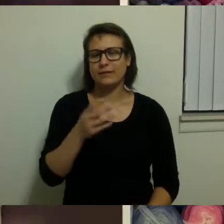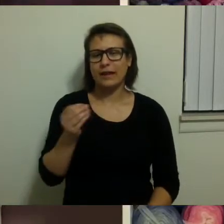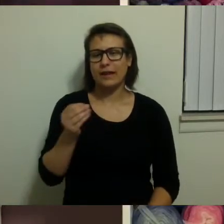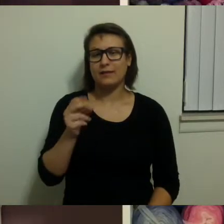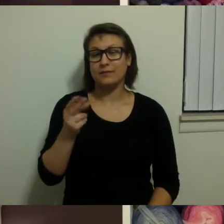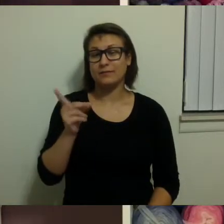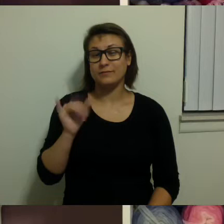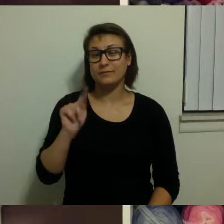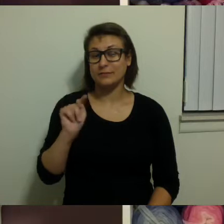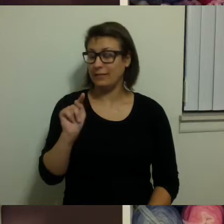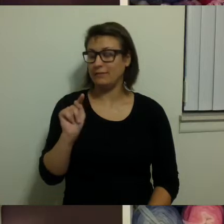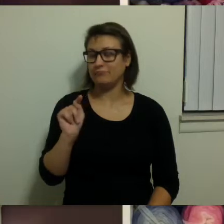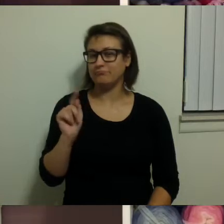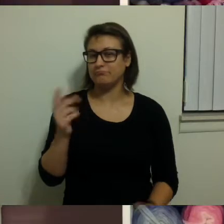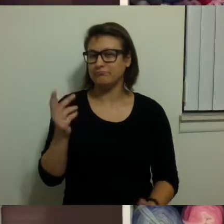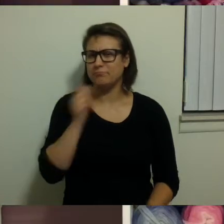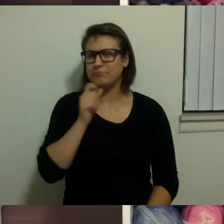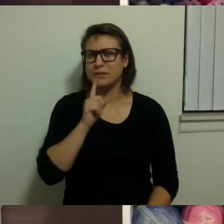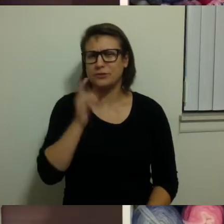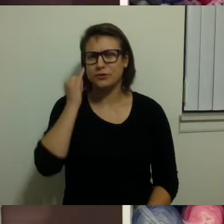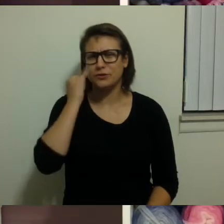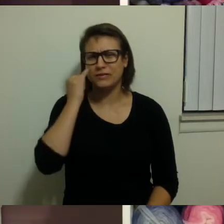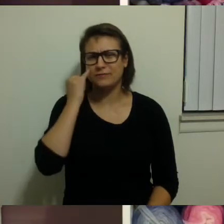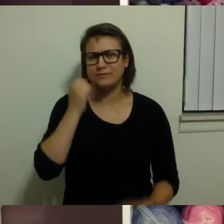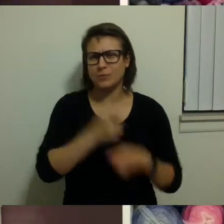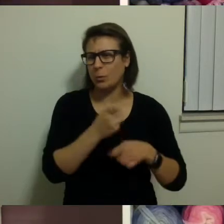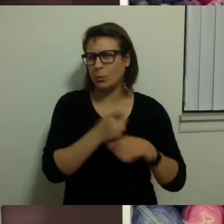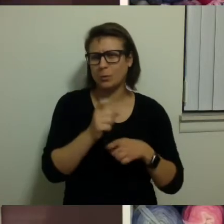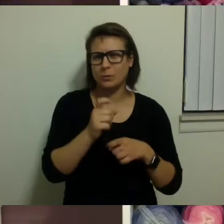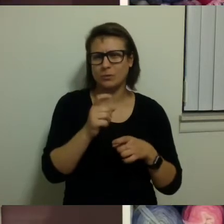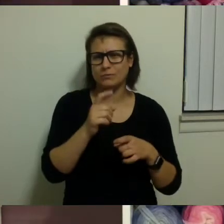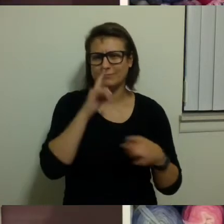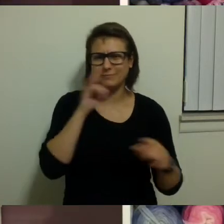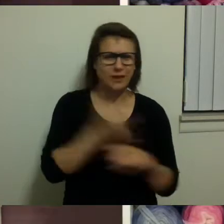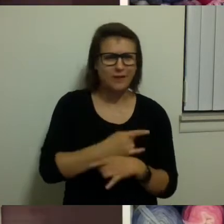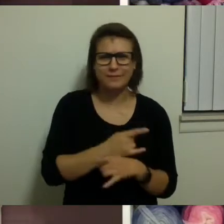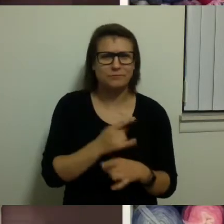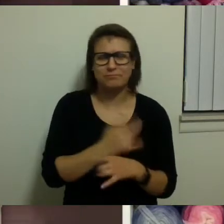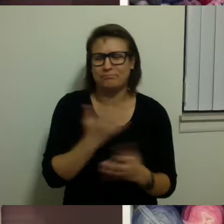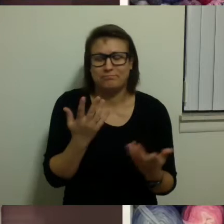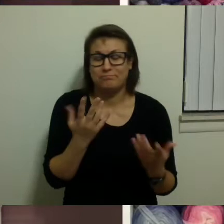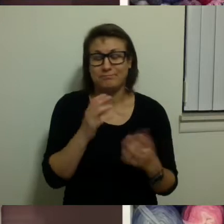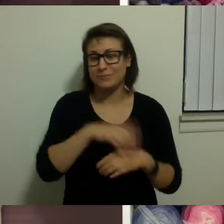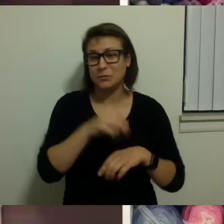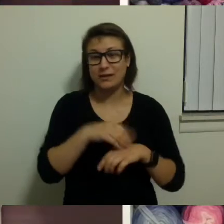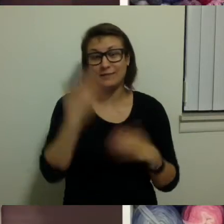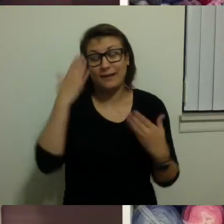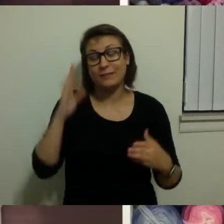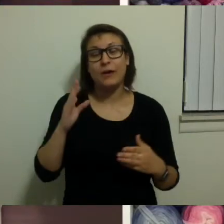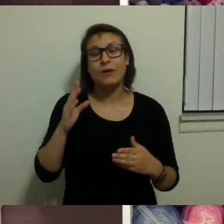Dit. I'm not sure if that's a play on words in like Swedish or what. But